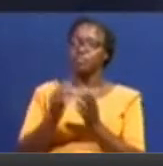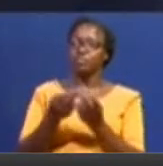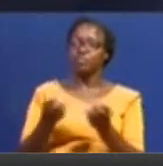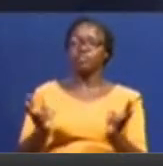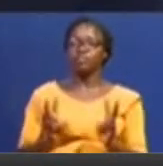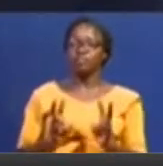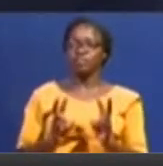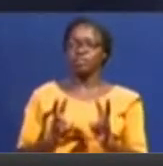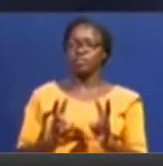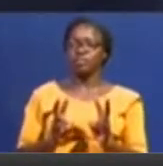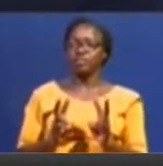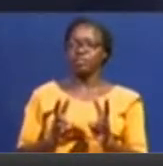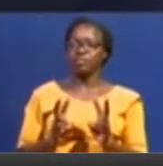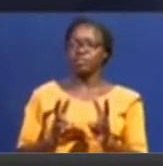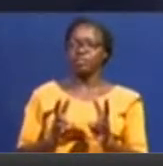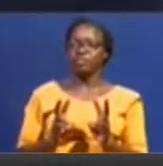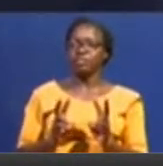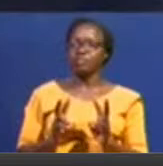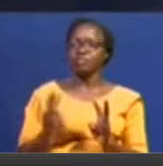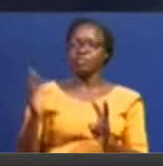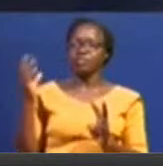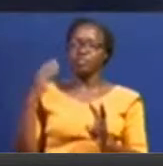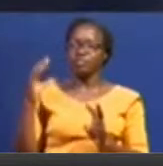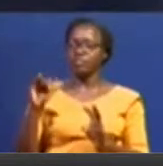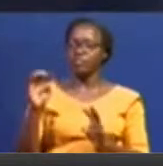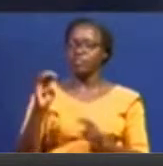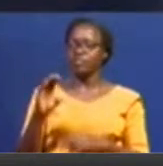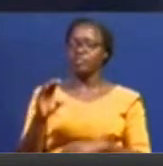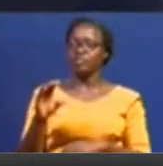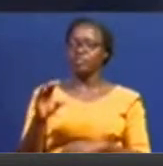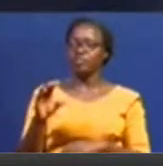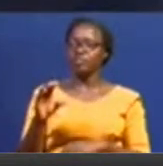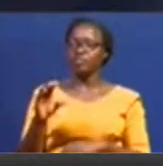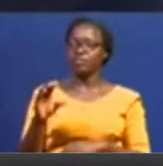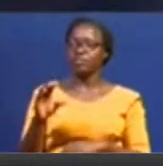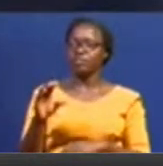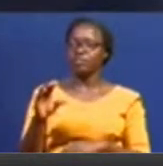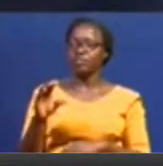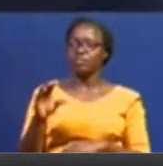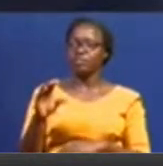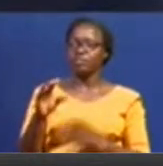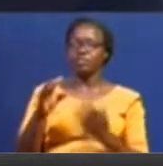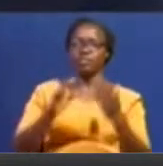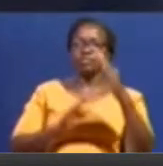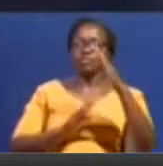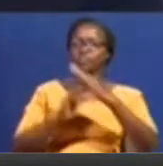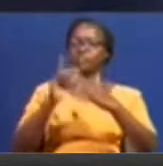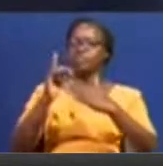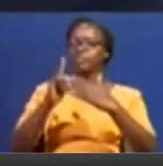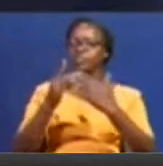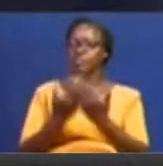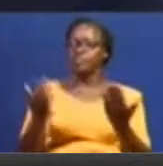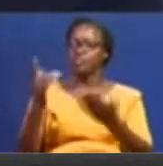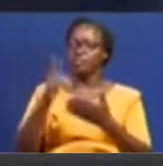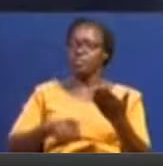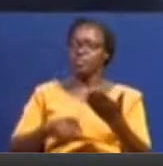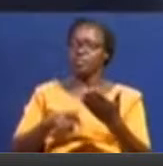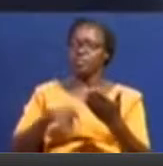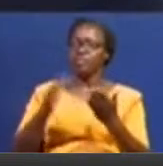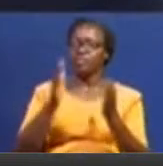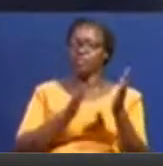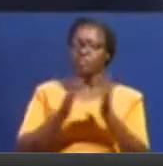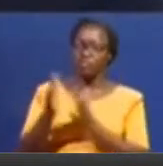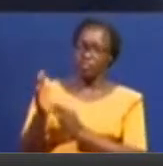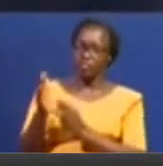are put as the chair of the IEBC, what will be your priority things in terms of